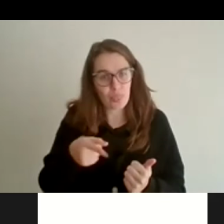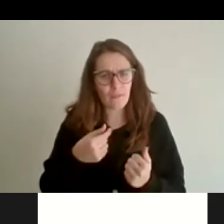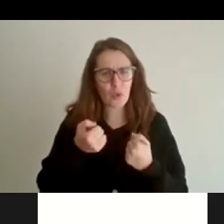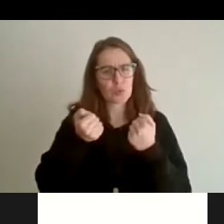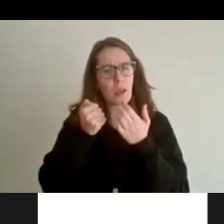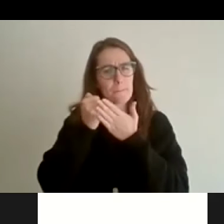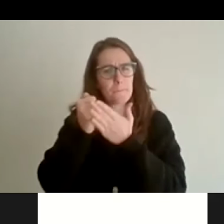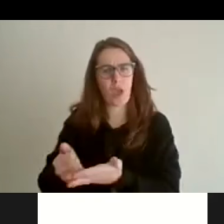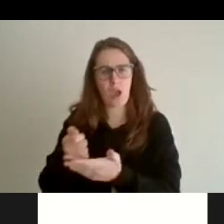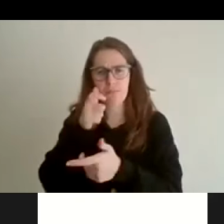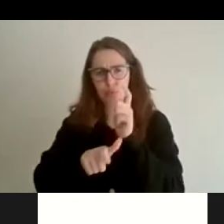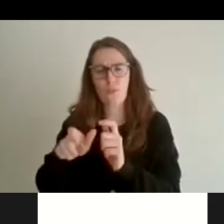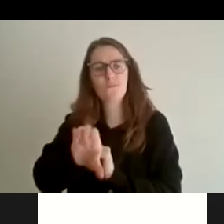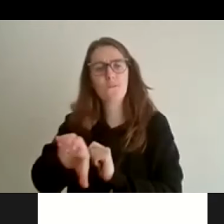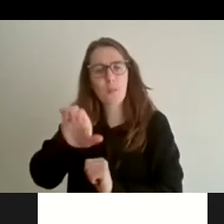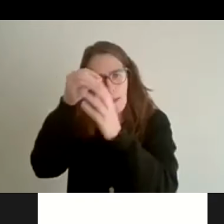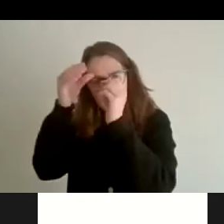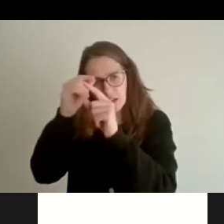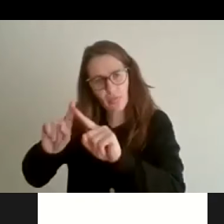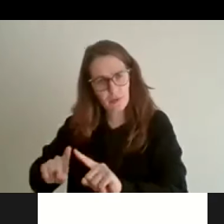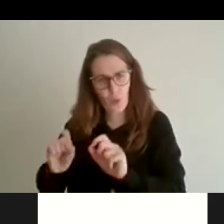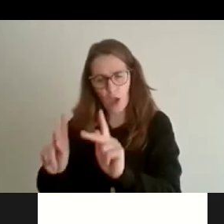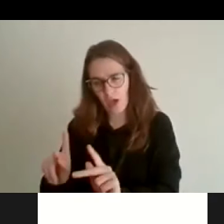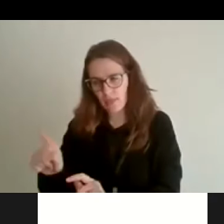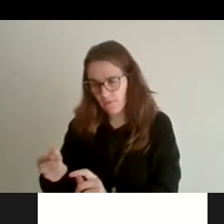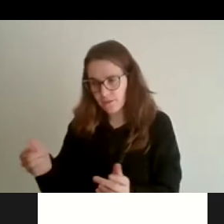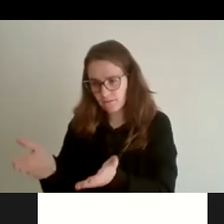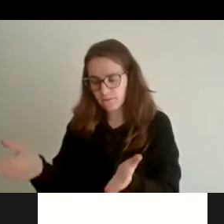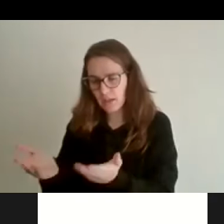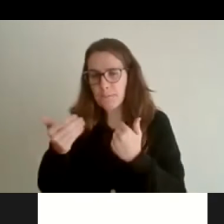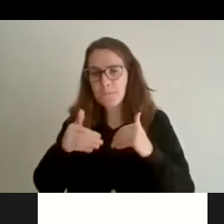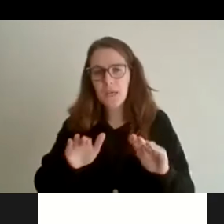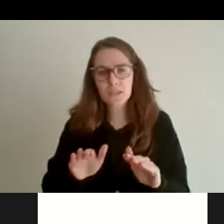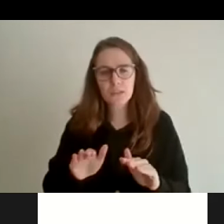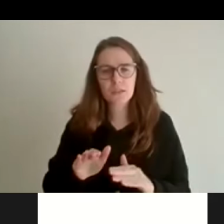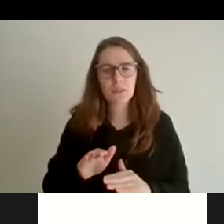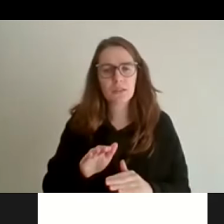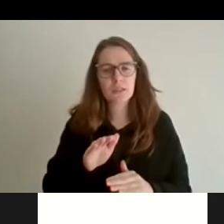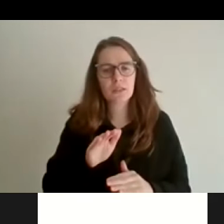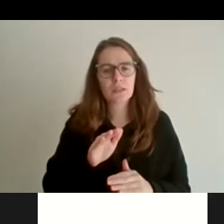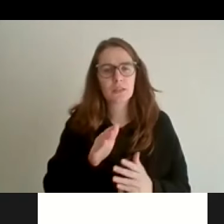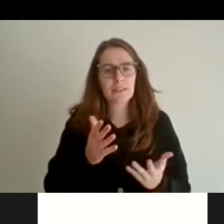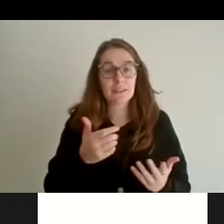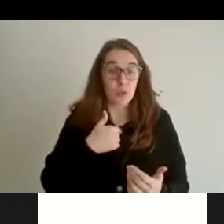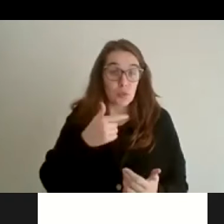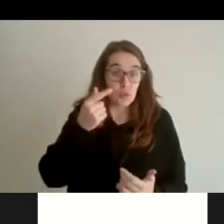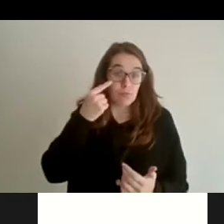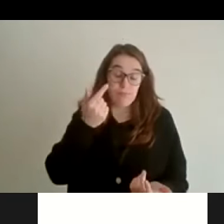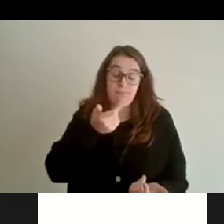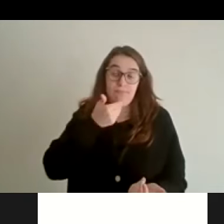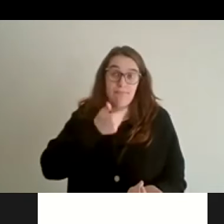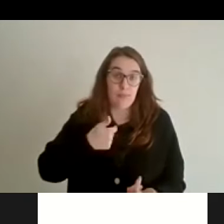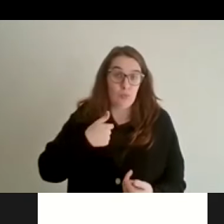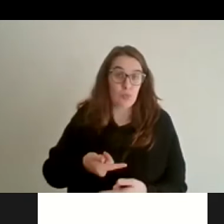learning styles and whatever. But I'm not being an expert, but I think having special classes would